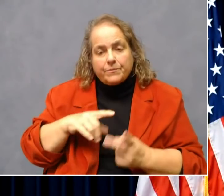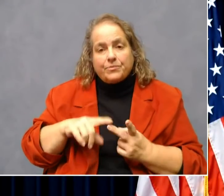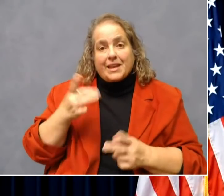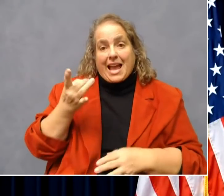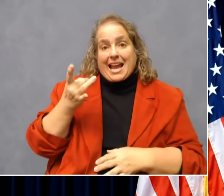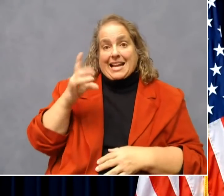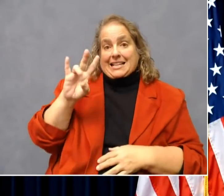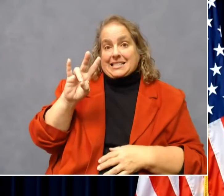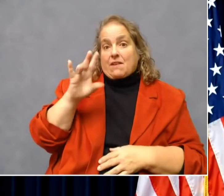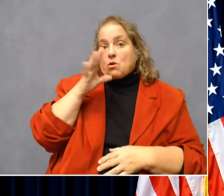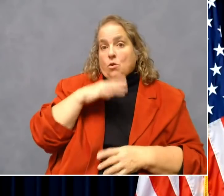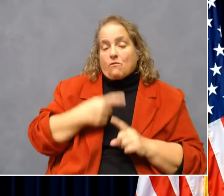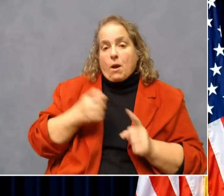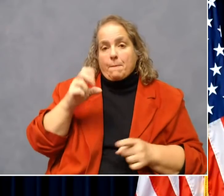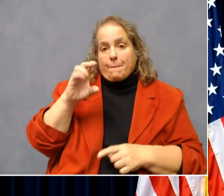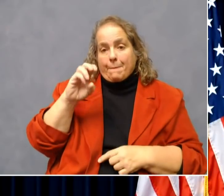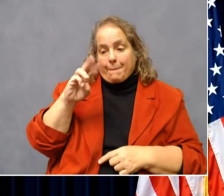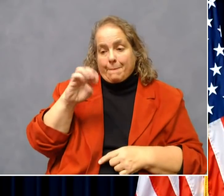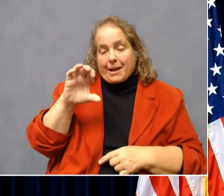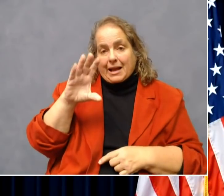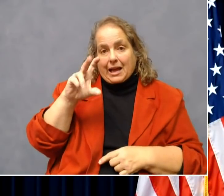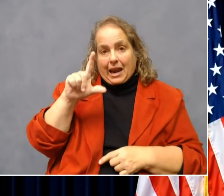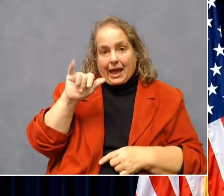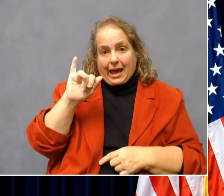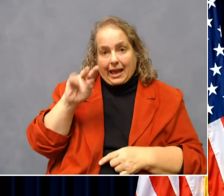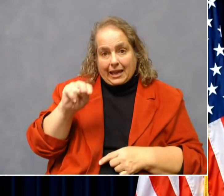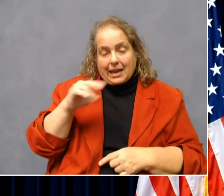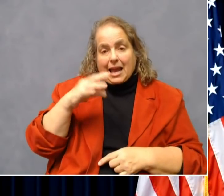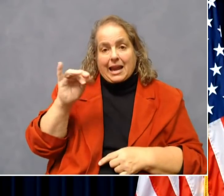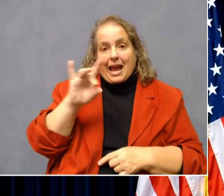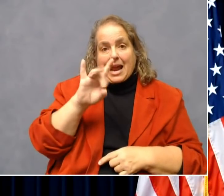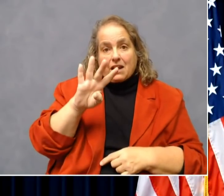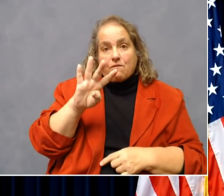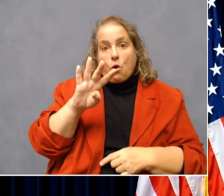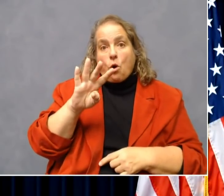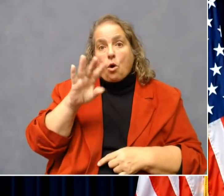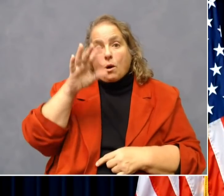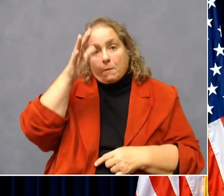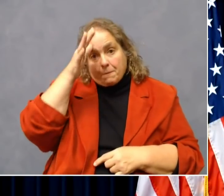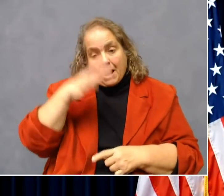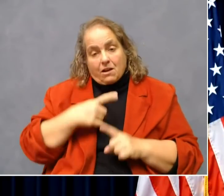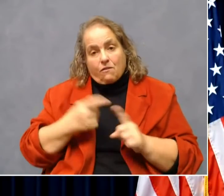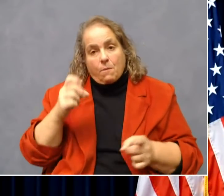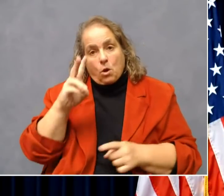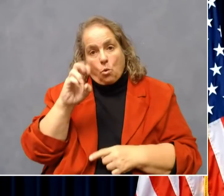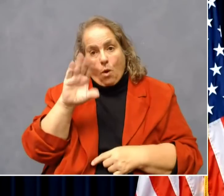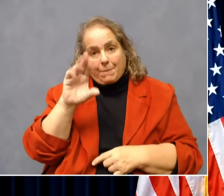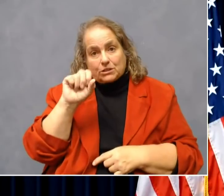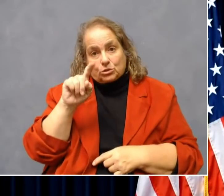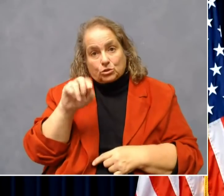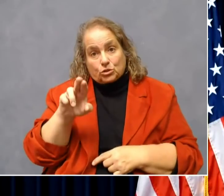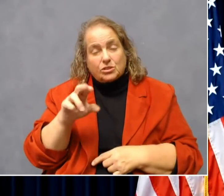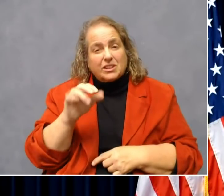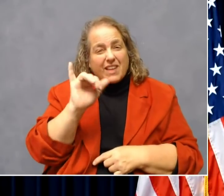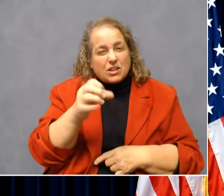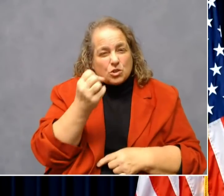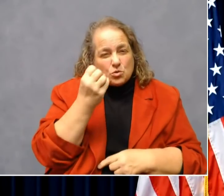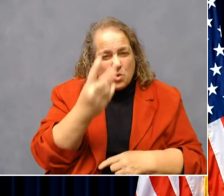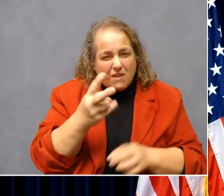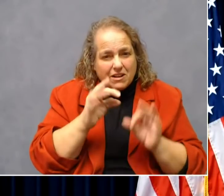McLean, and an 84-year-old man in Webster. Those are 12 families that are going to need your